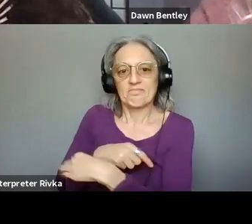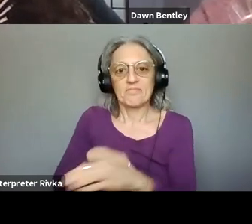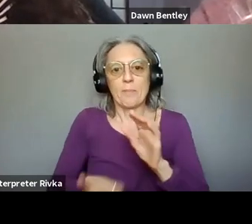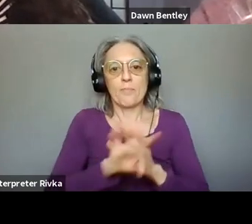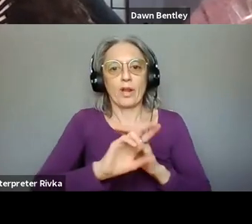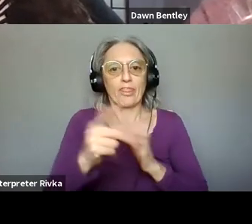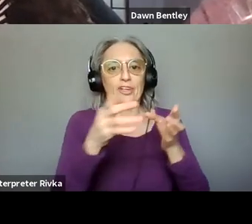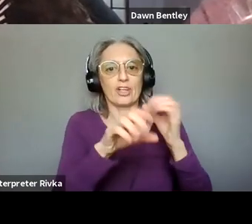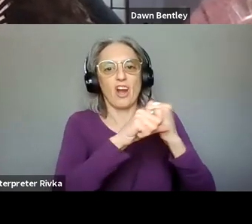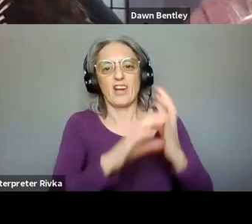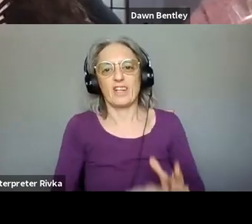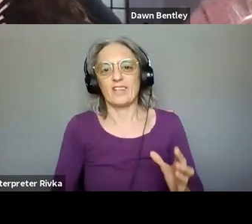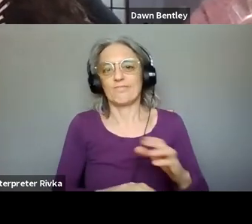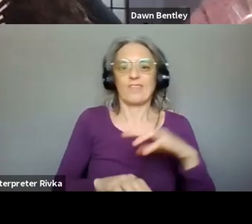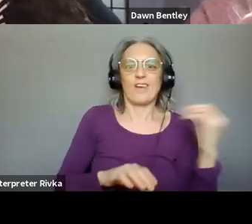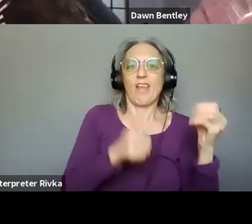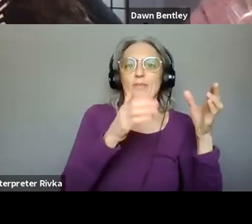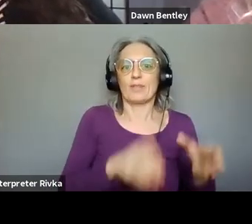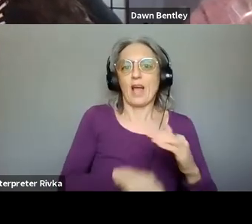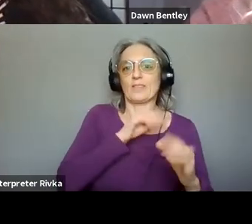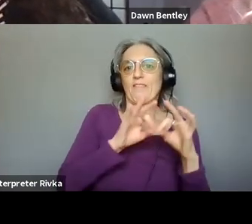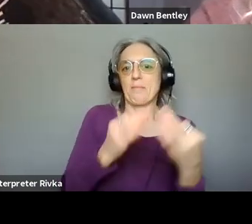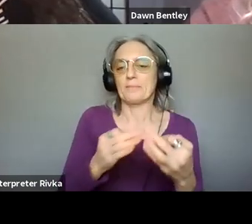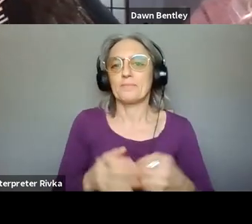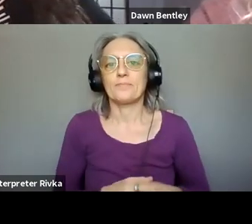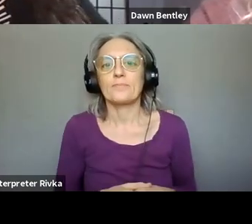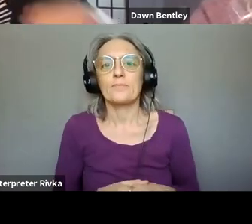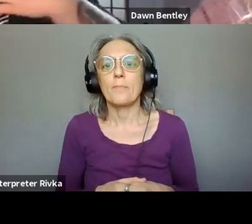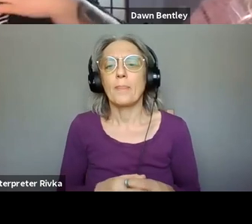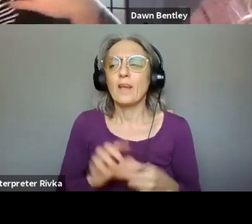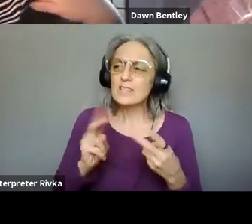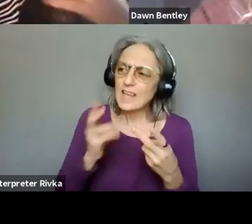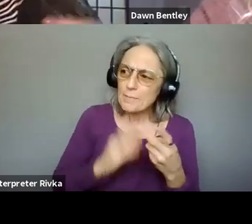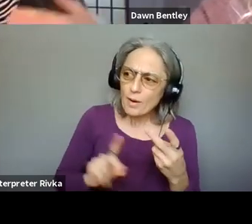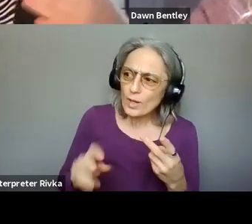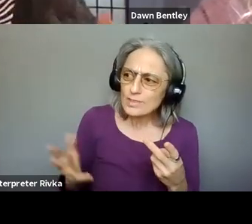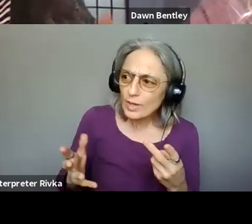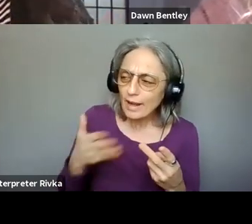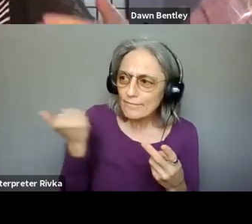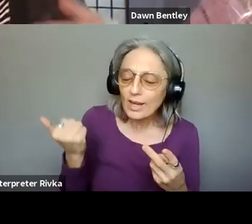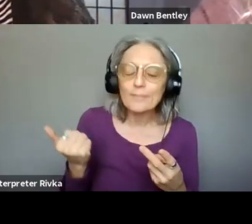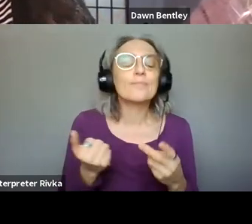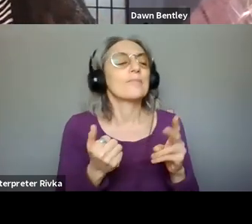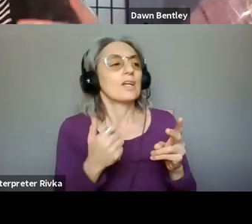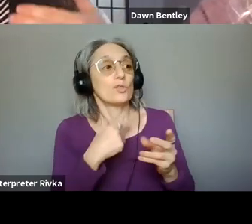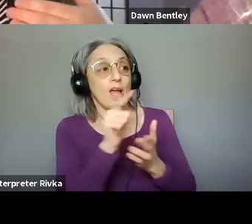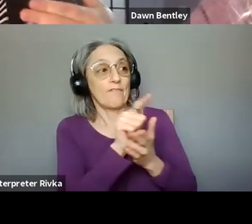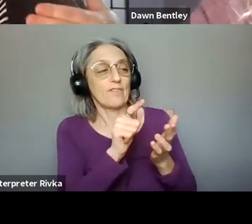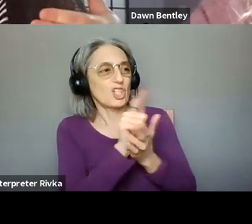question? If there's a list of recommended attorneys anywhere. So at DRO,